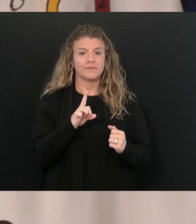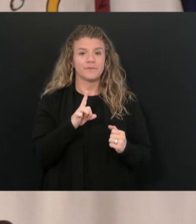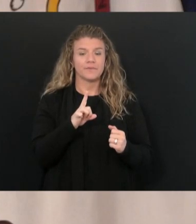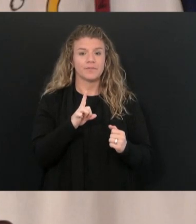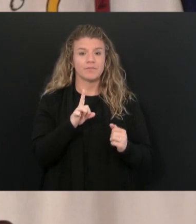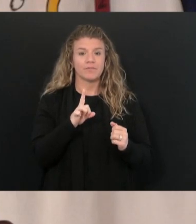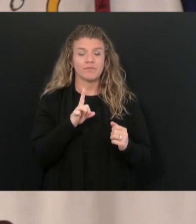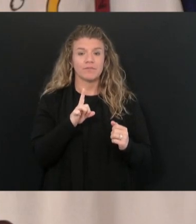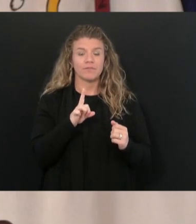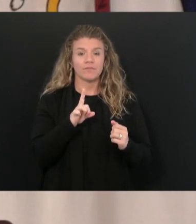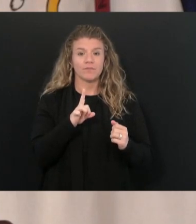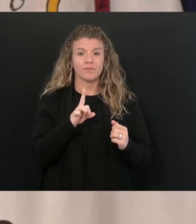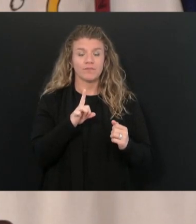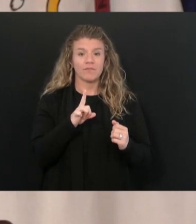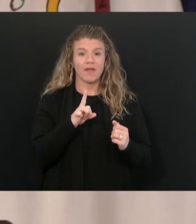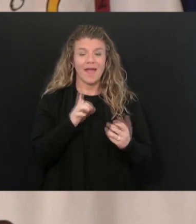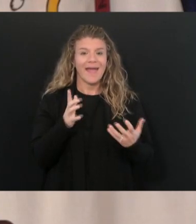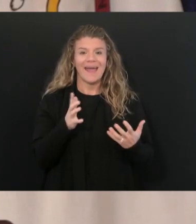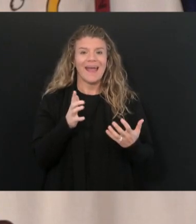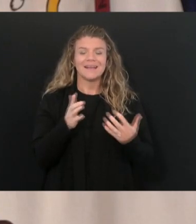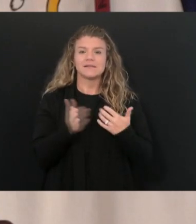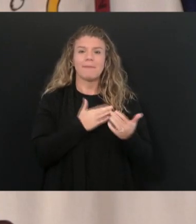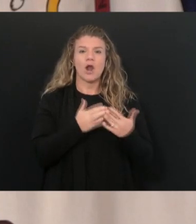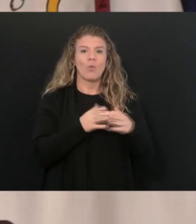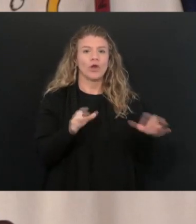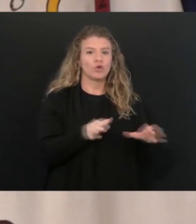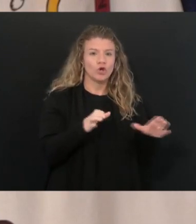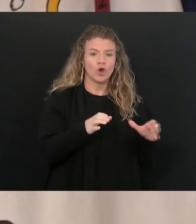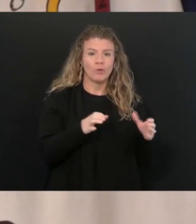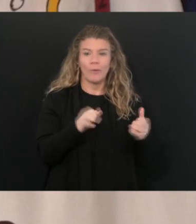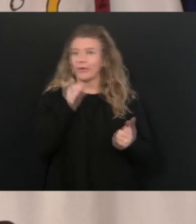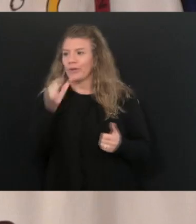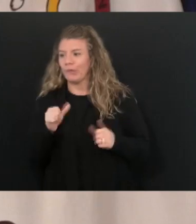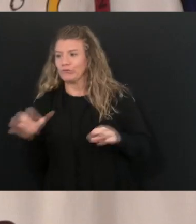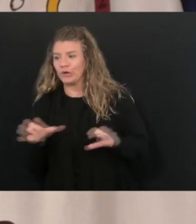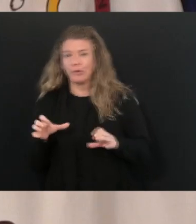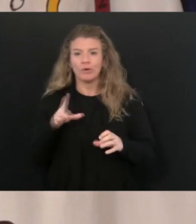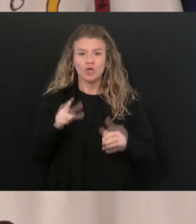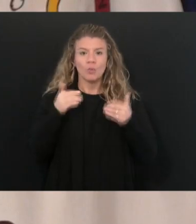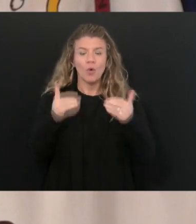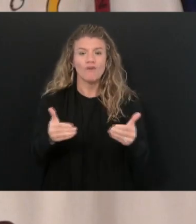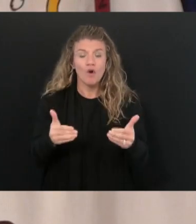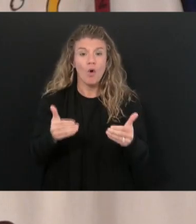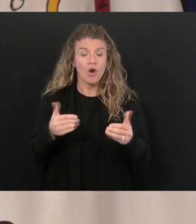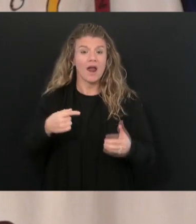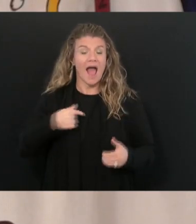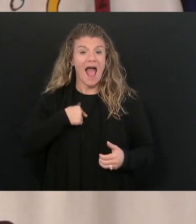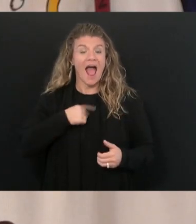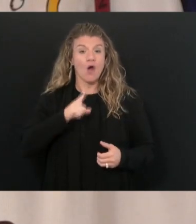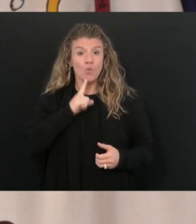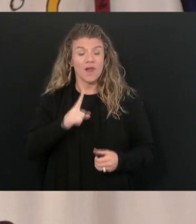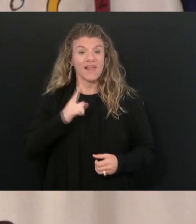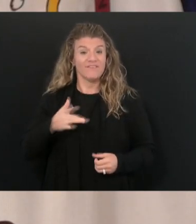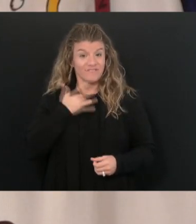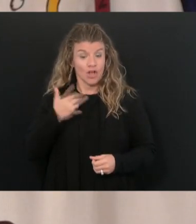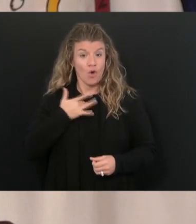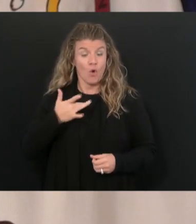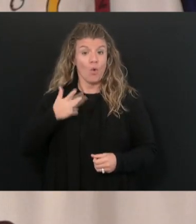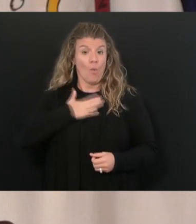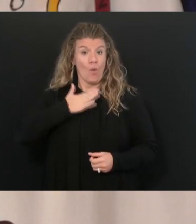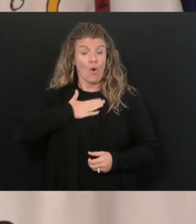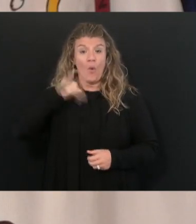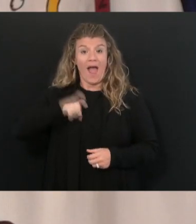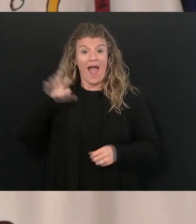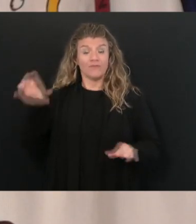you could be dadgum if you do and dadgum if you don't. And as you go forward here and everything, I think what we have got to do